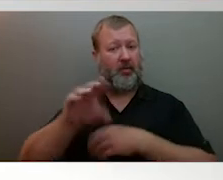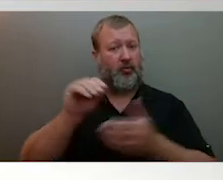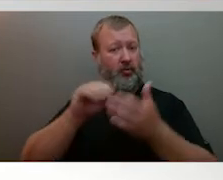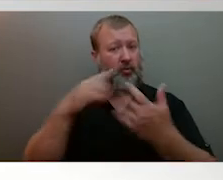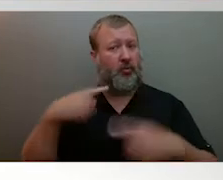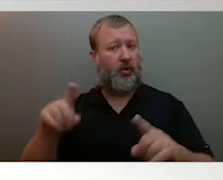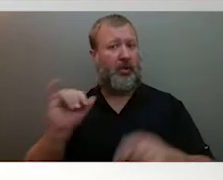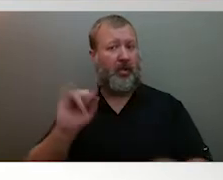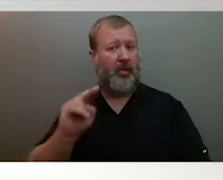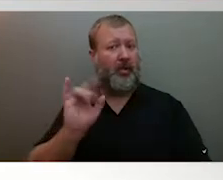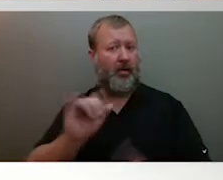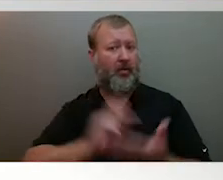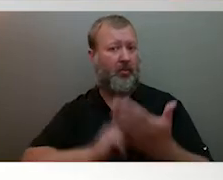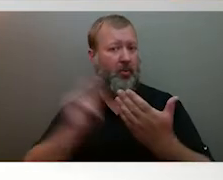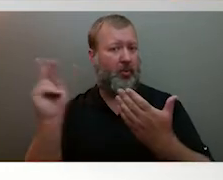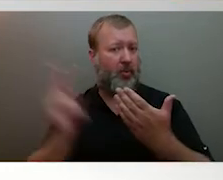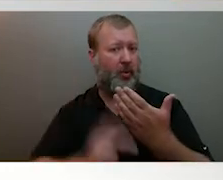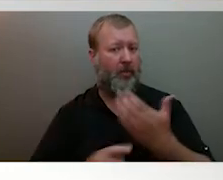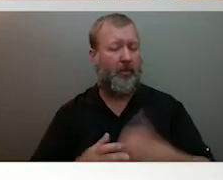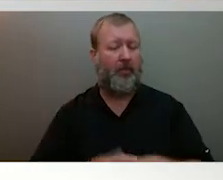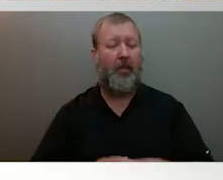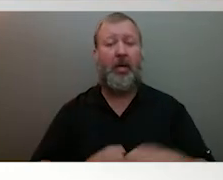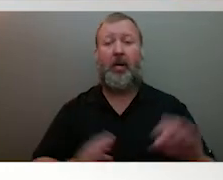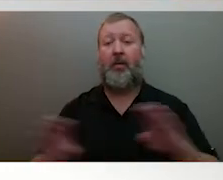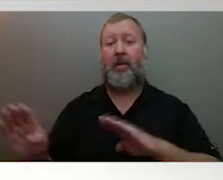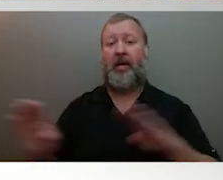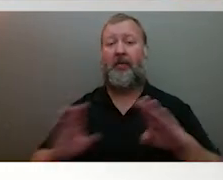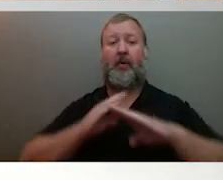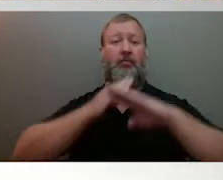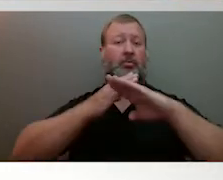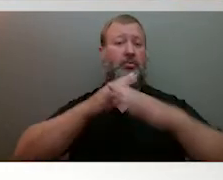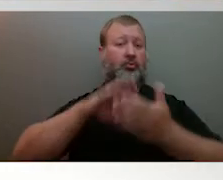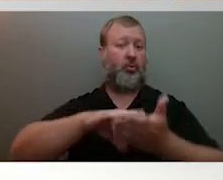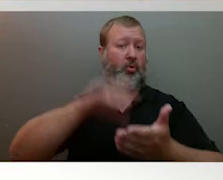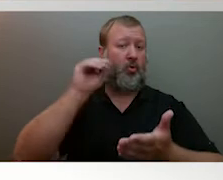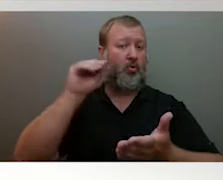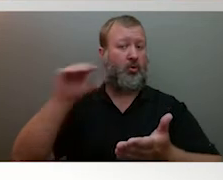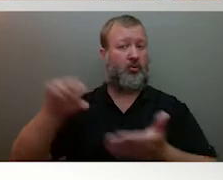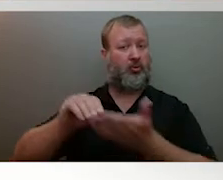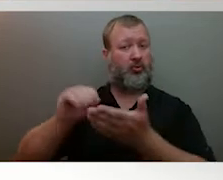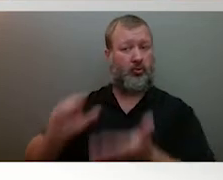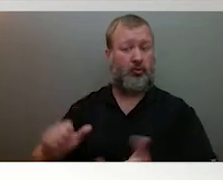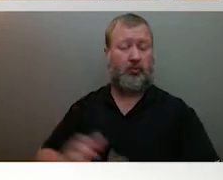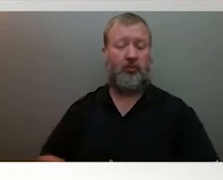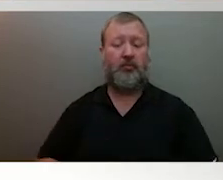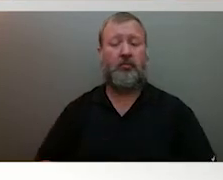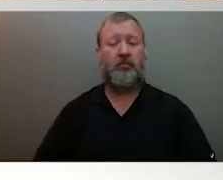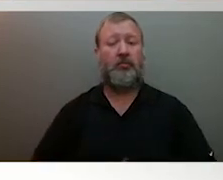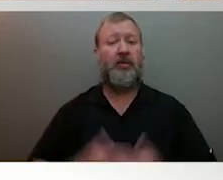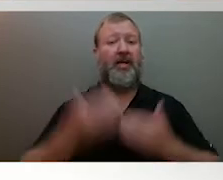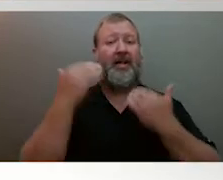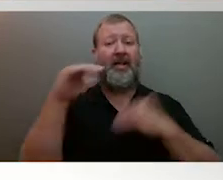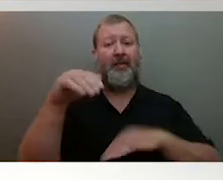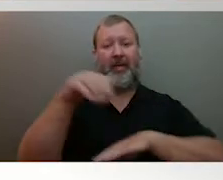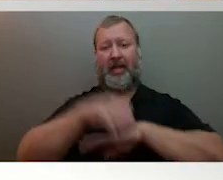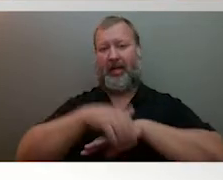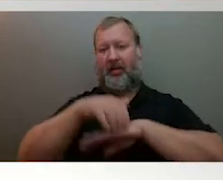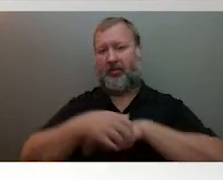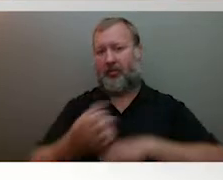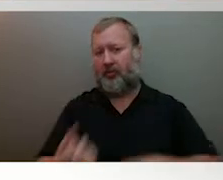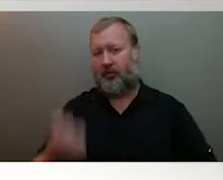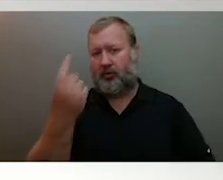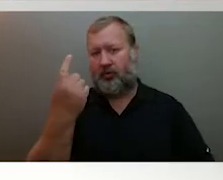in the hospital homebound program. Behavior that impedes the student's learning, limited English